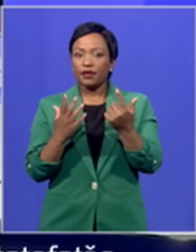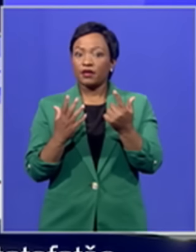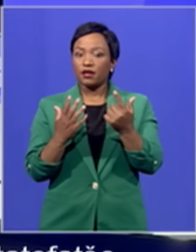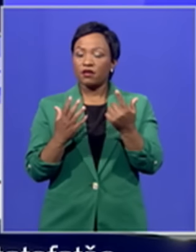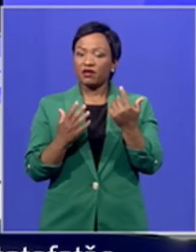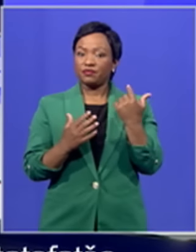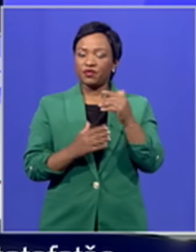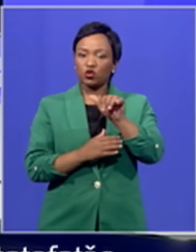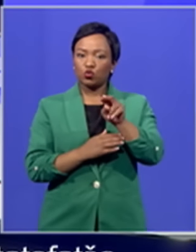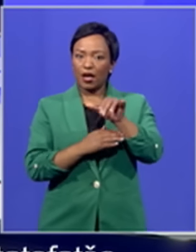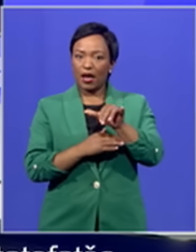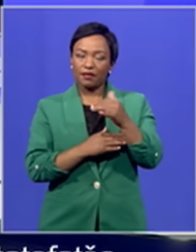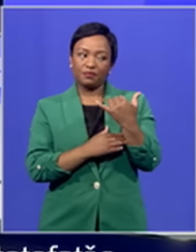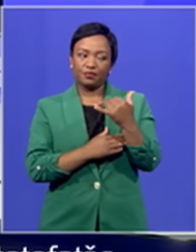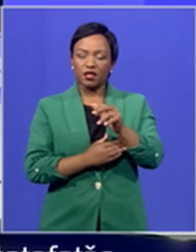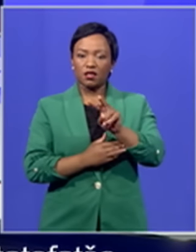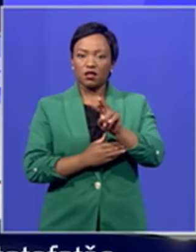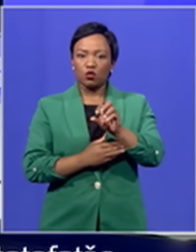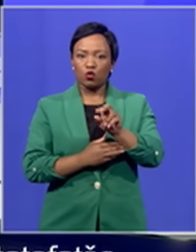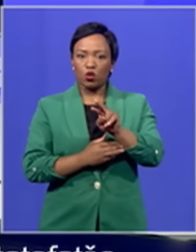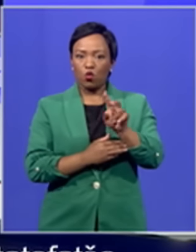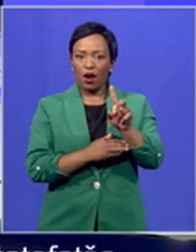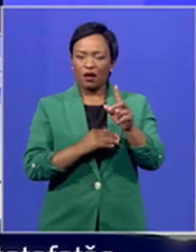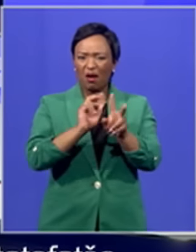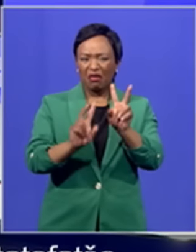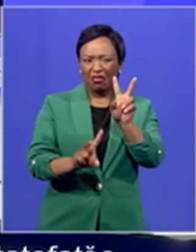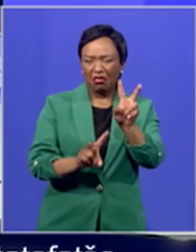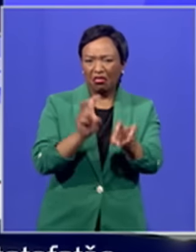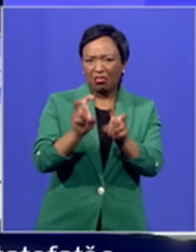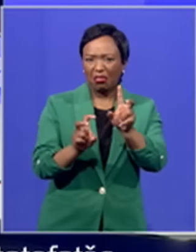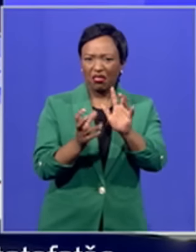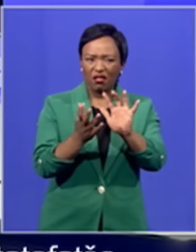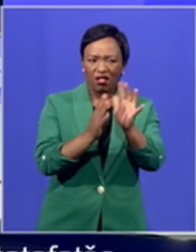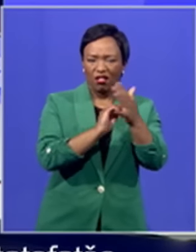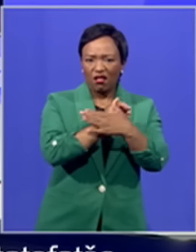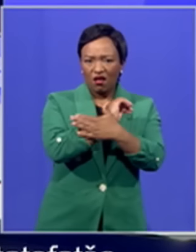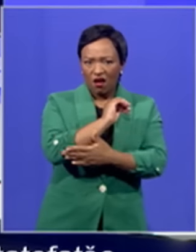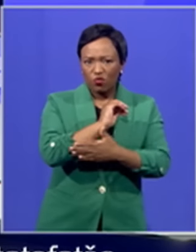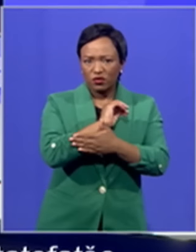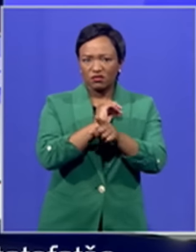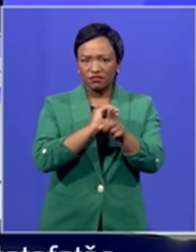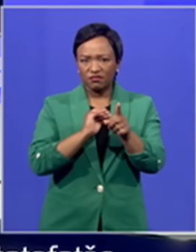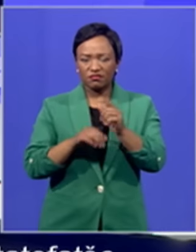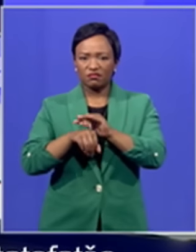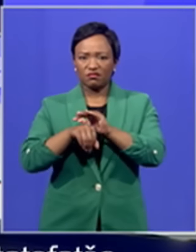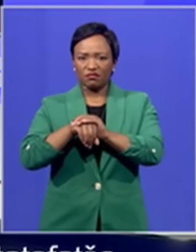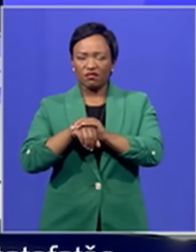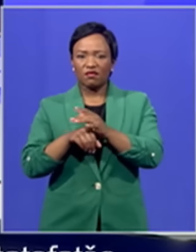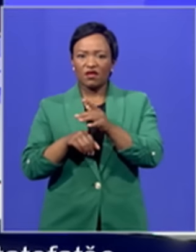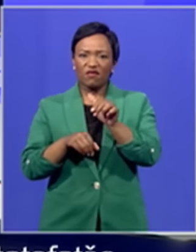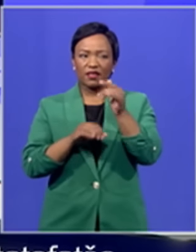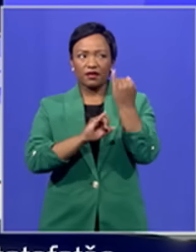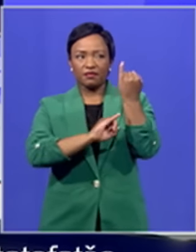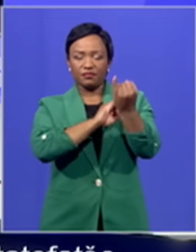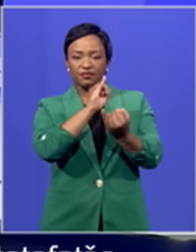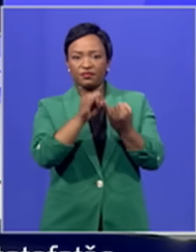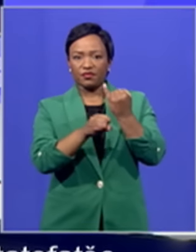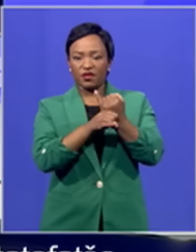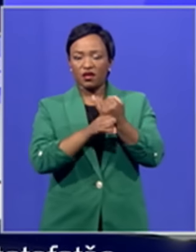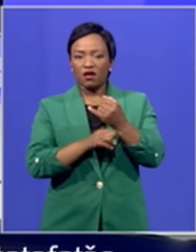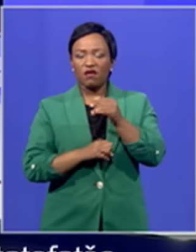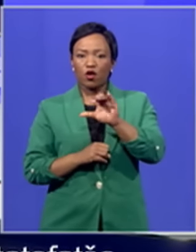phatlalatša nakong ya dikhuduego tša ka Julae ngwageng wa 2021 ba bile le segwera le dinaga tša boditšhabatšhaba bjalo ka ya